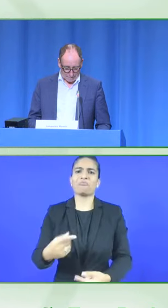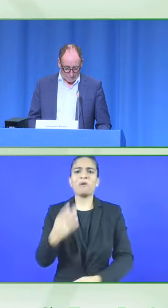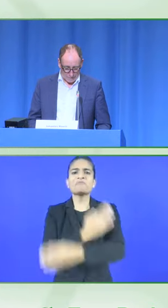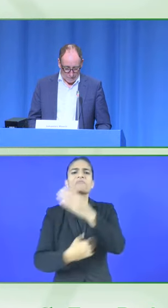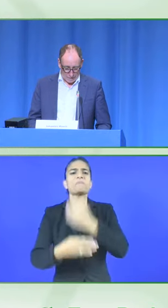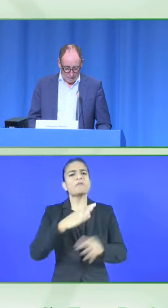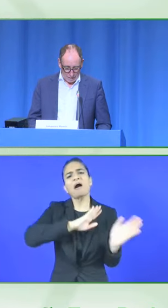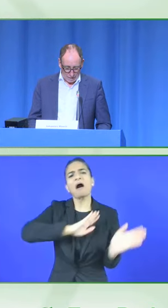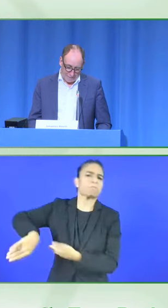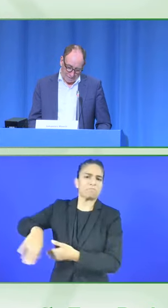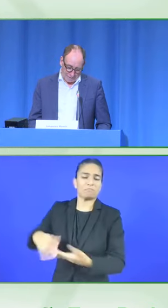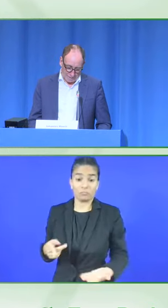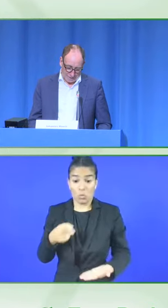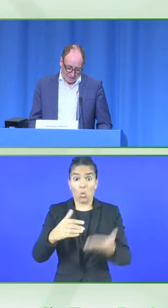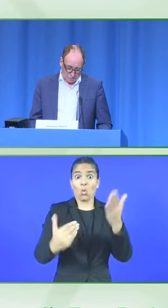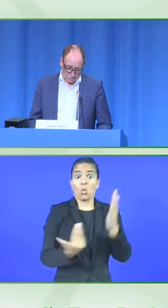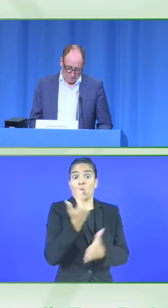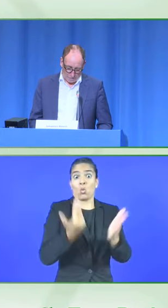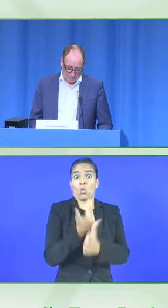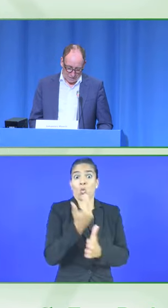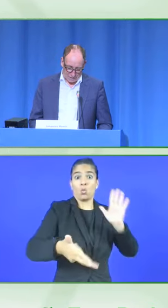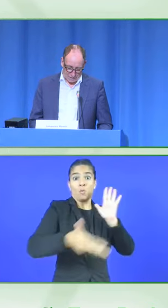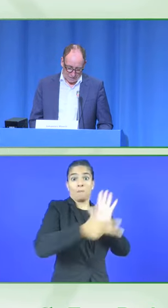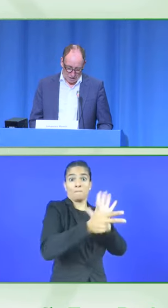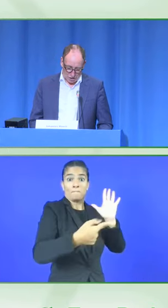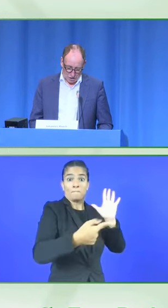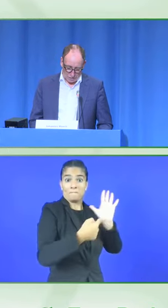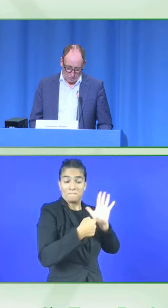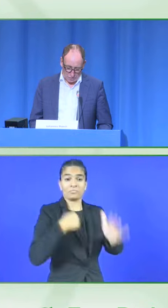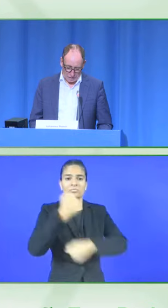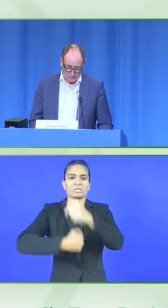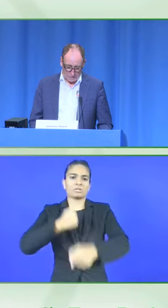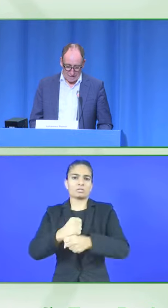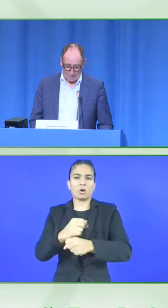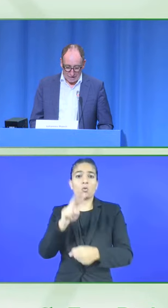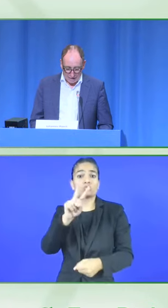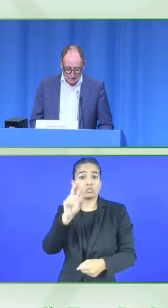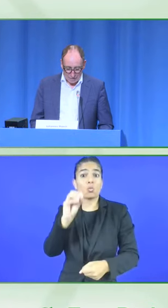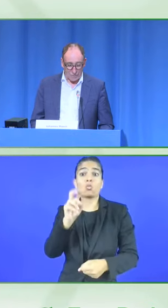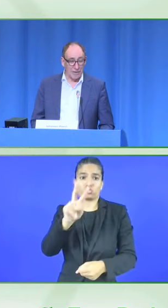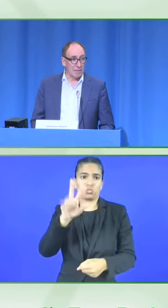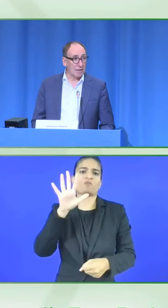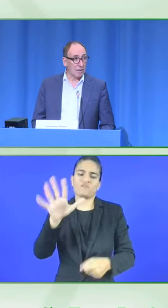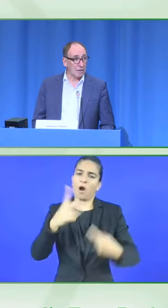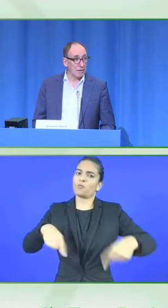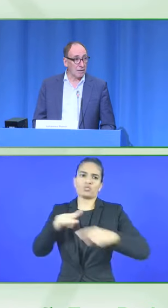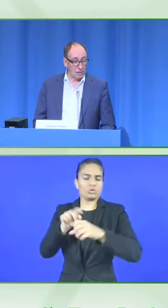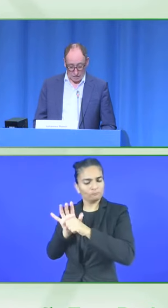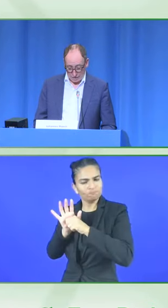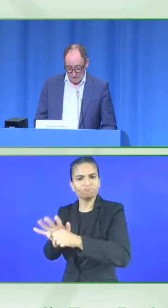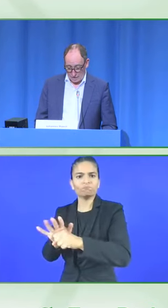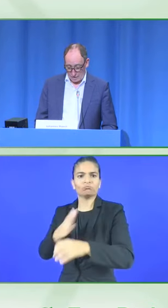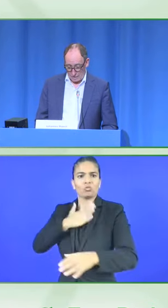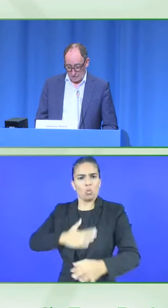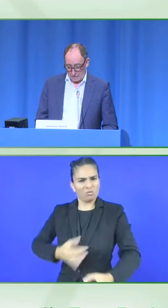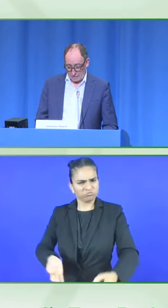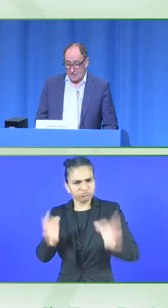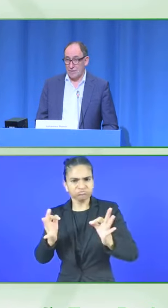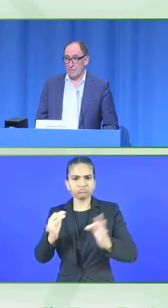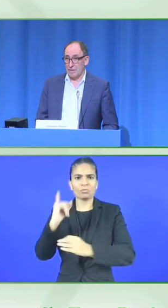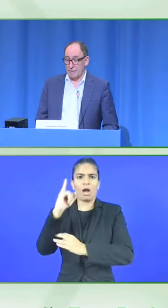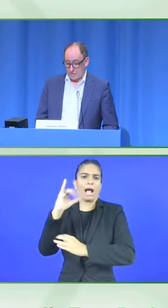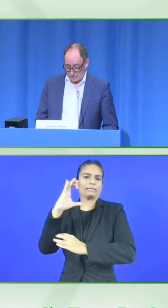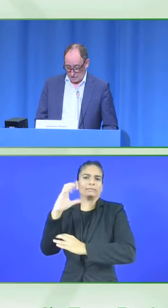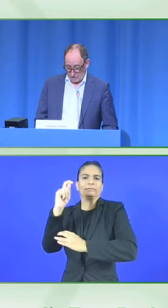services. I would like to draw particular attention to the visibility of women, girls